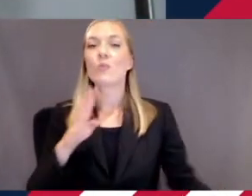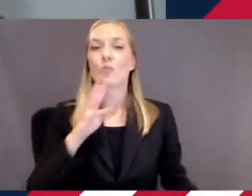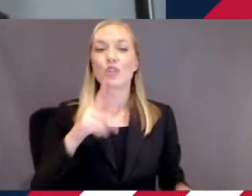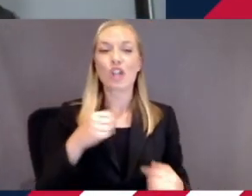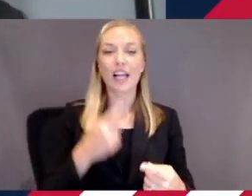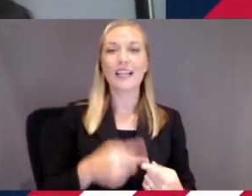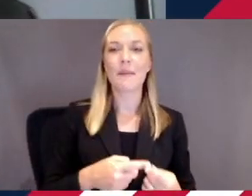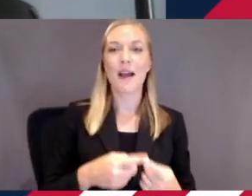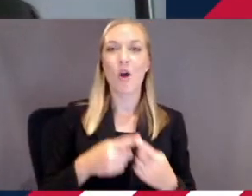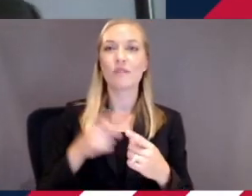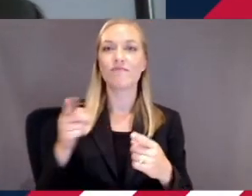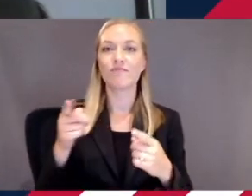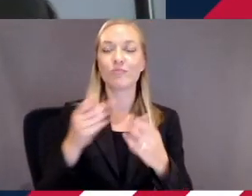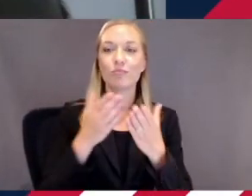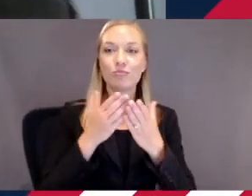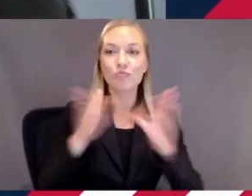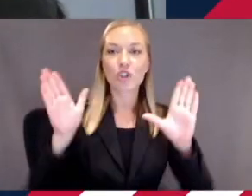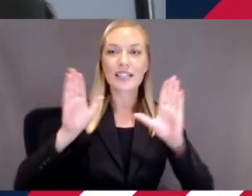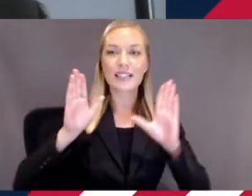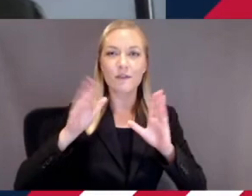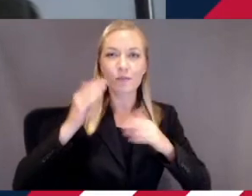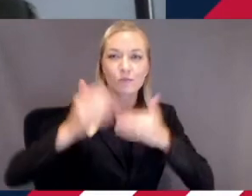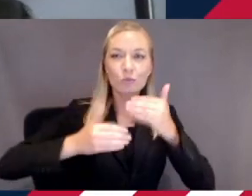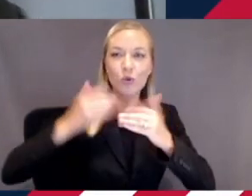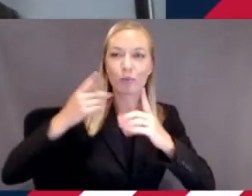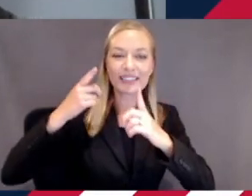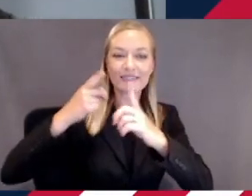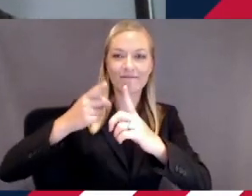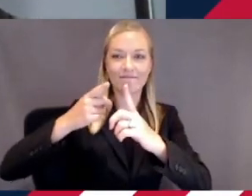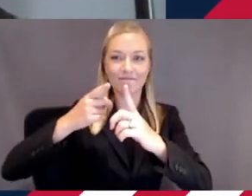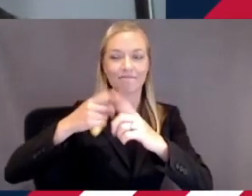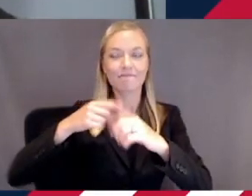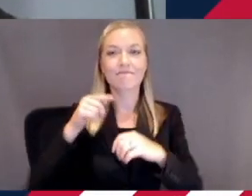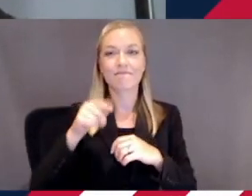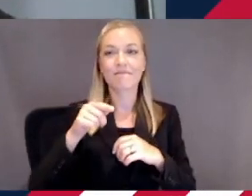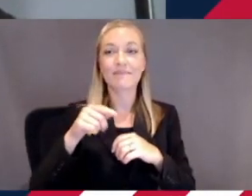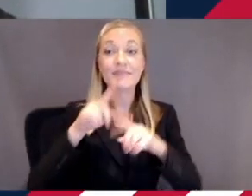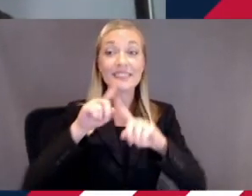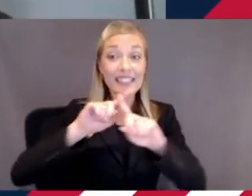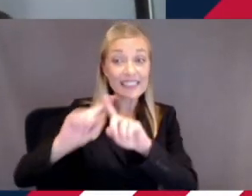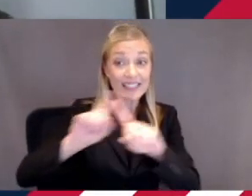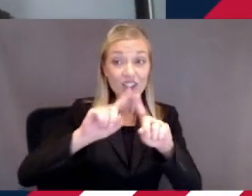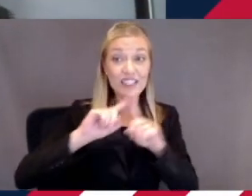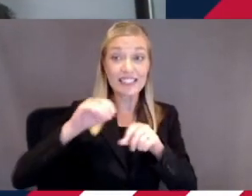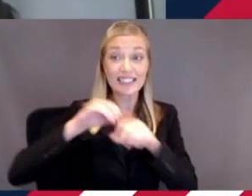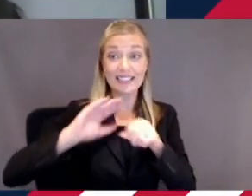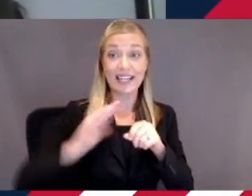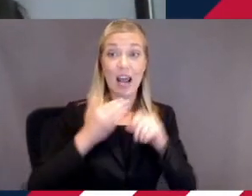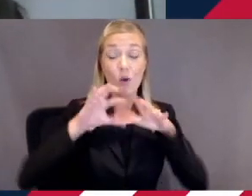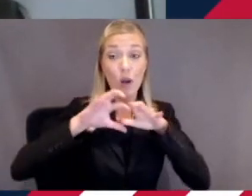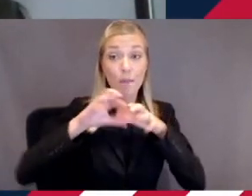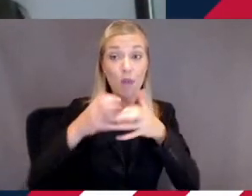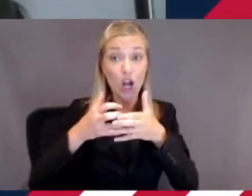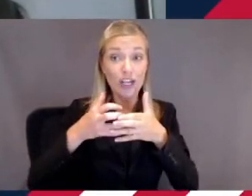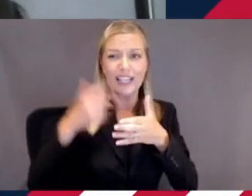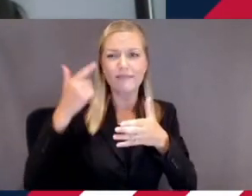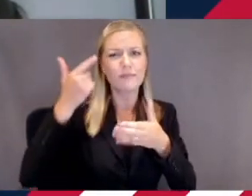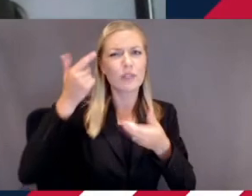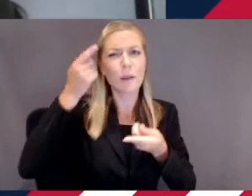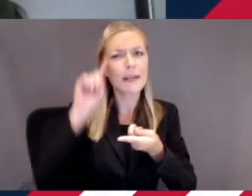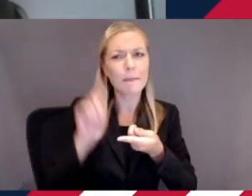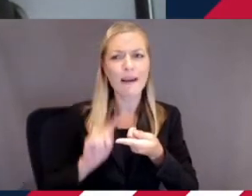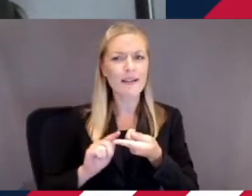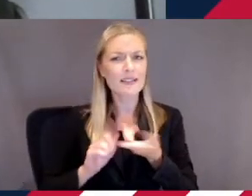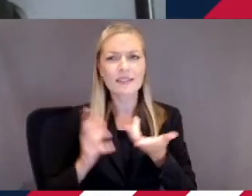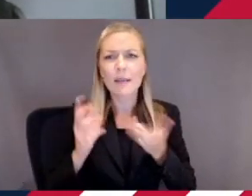The differences within our party are minimized by far by the differences